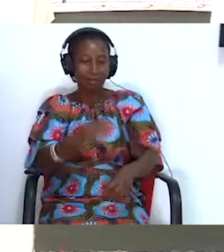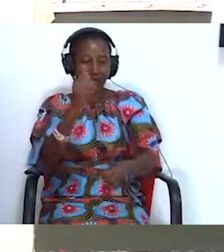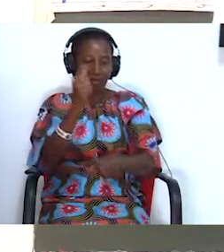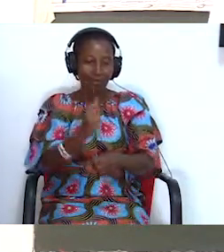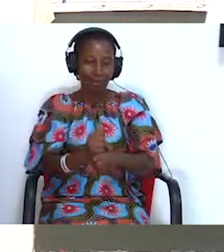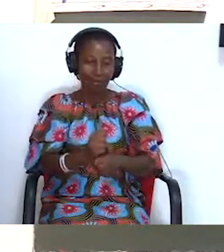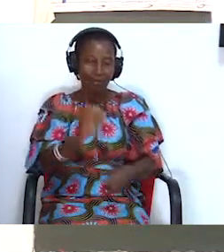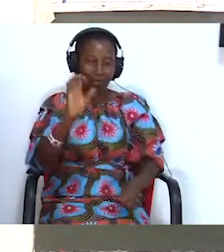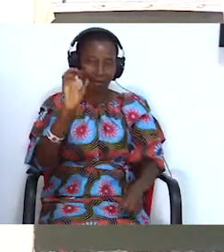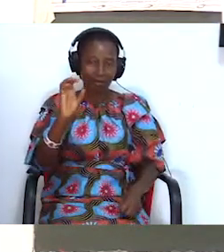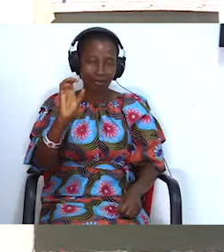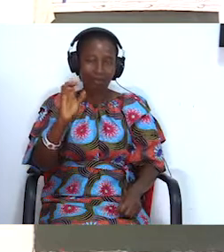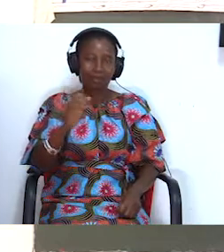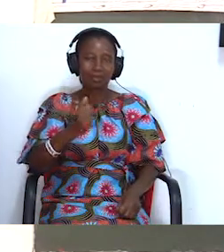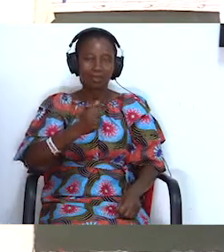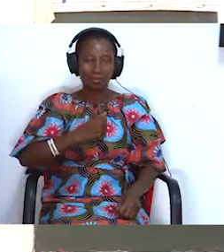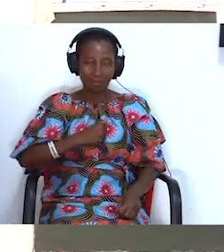Hands on my arm,